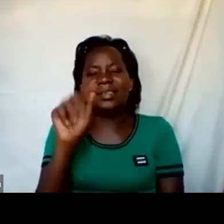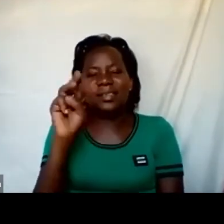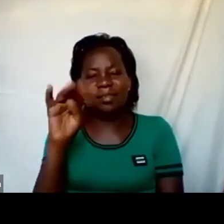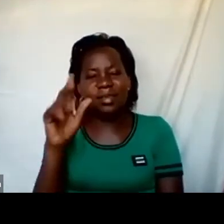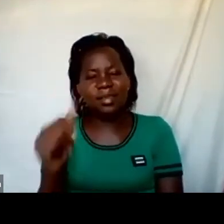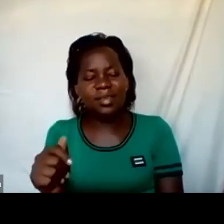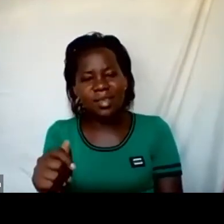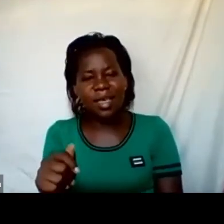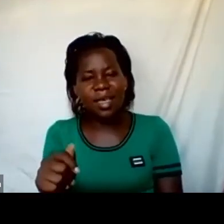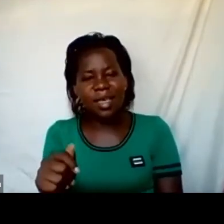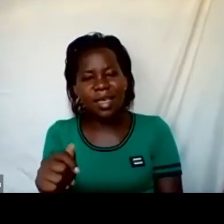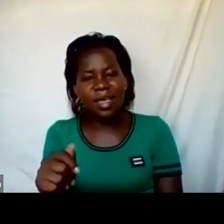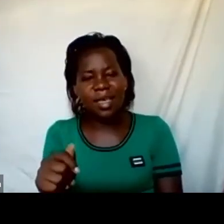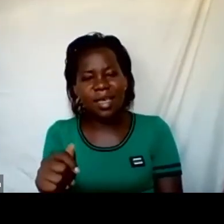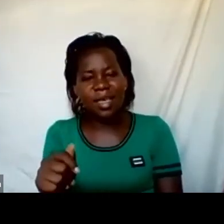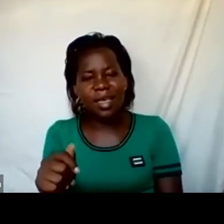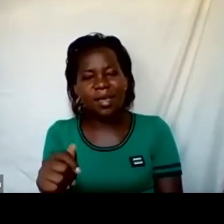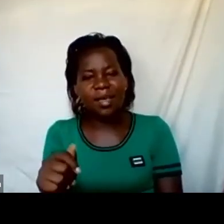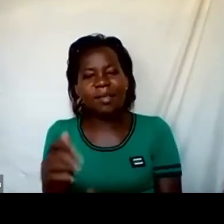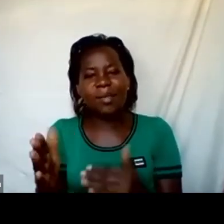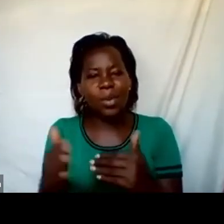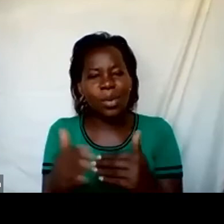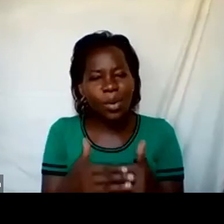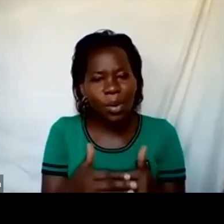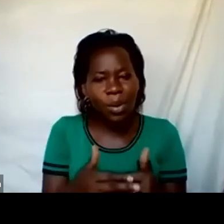market entry and your ability to start off is very